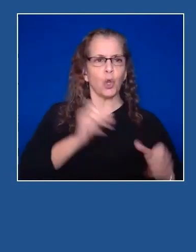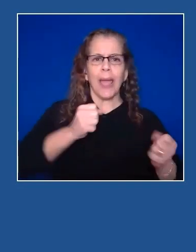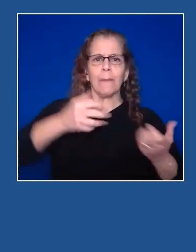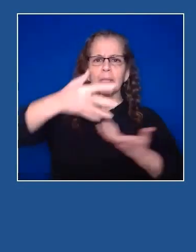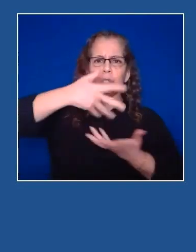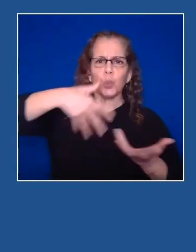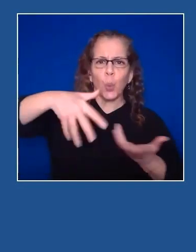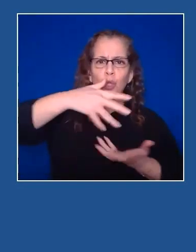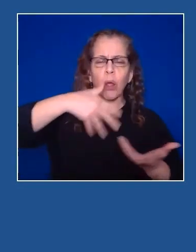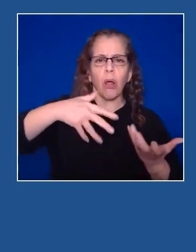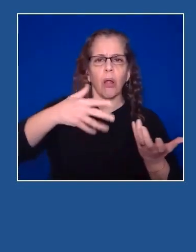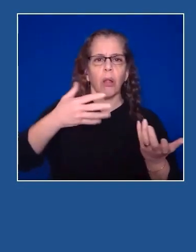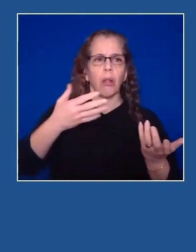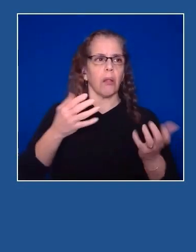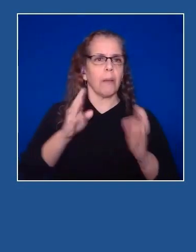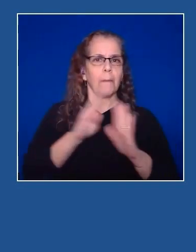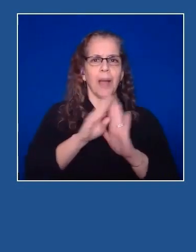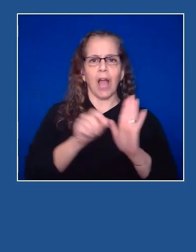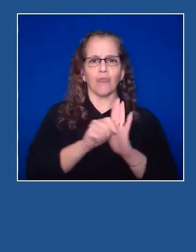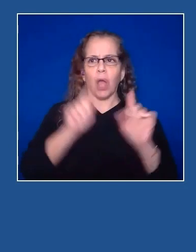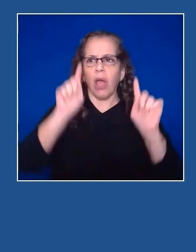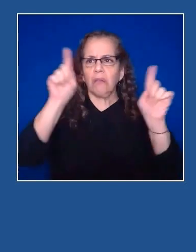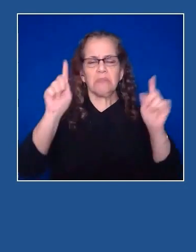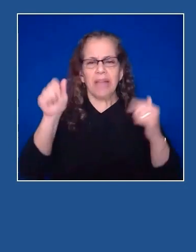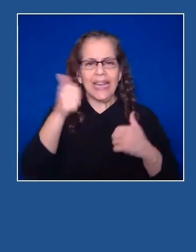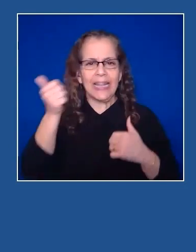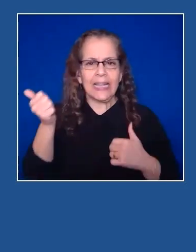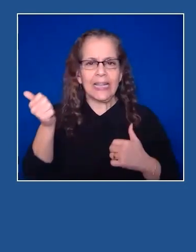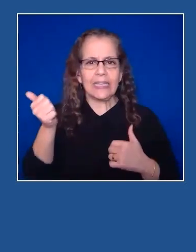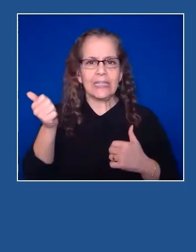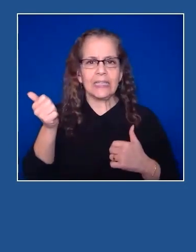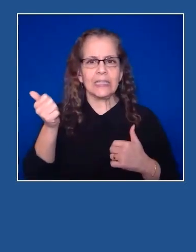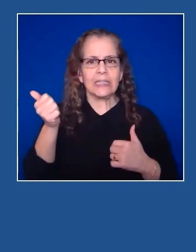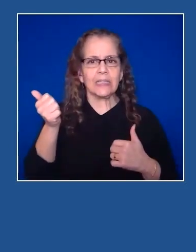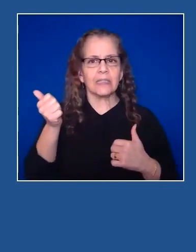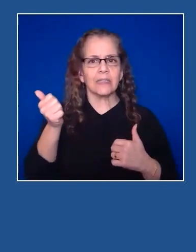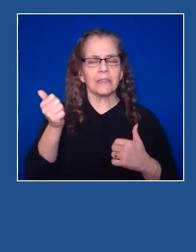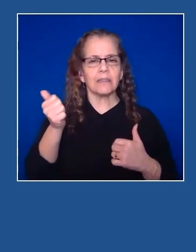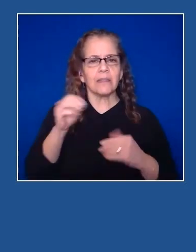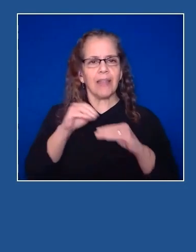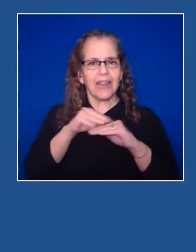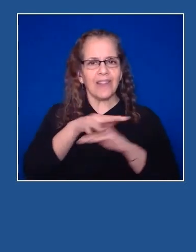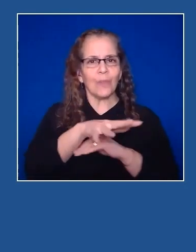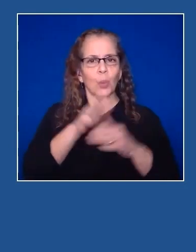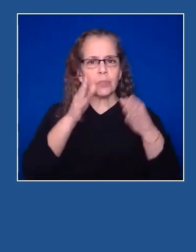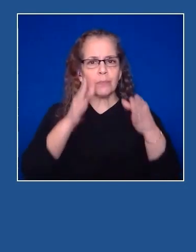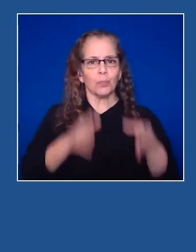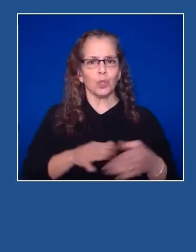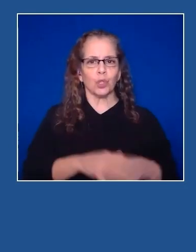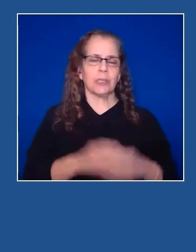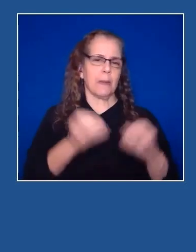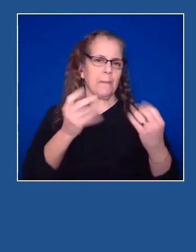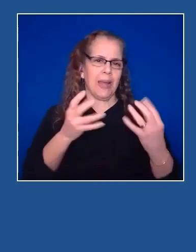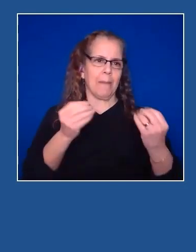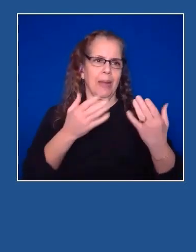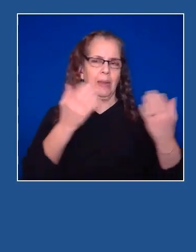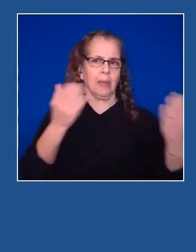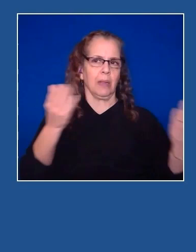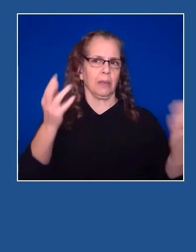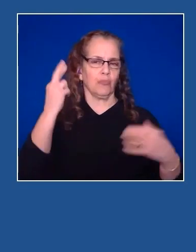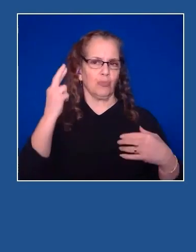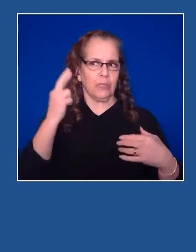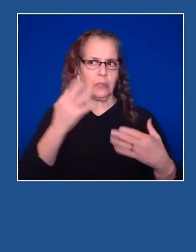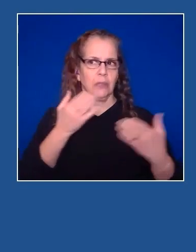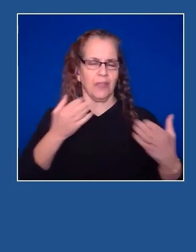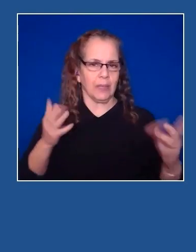and background and all kinds of things that makes people more vulnerable. So there's lots of sources here, lots for us to